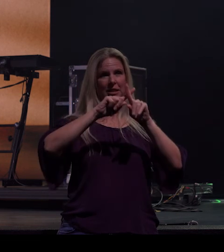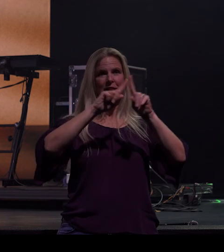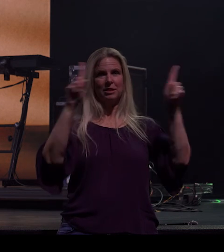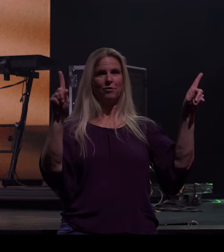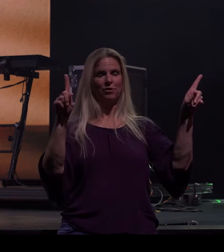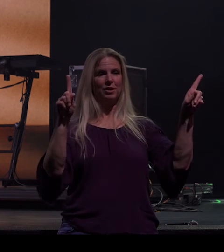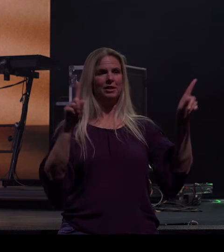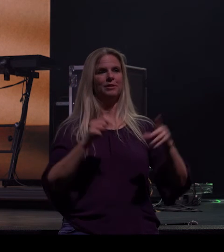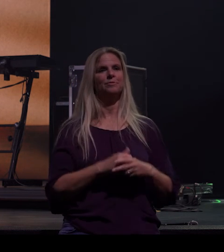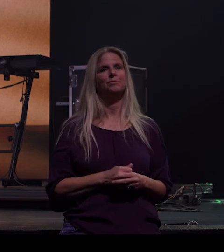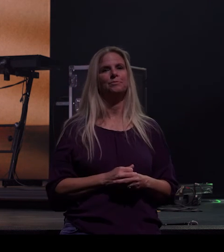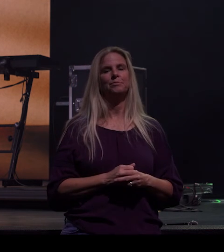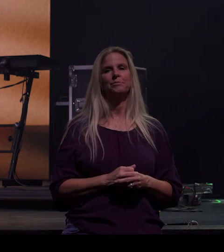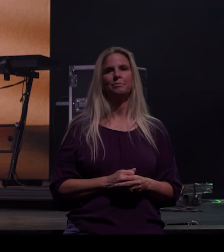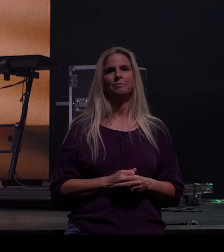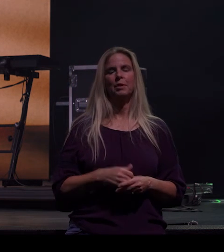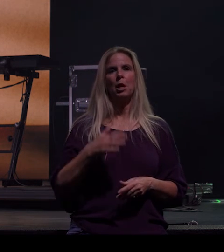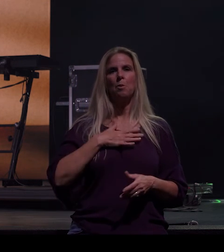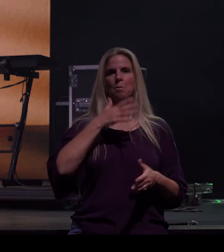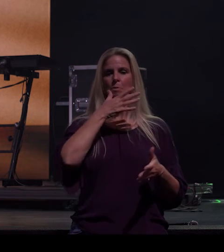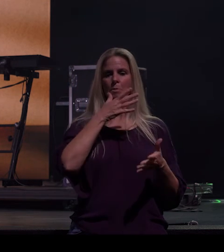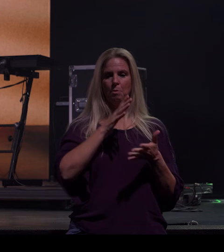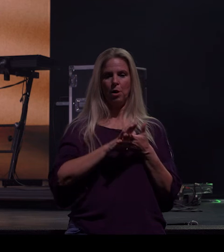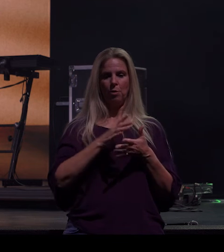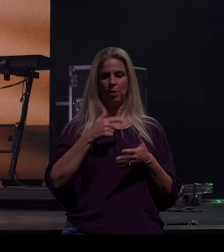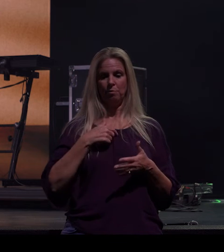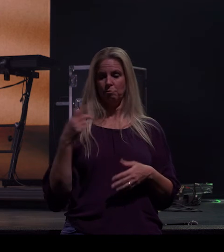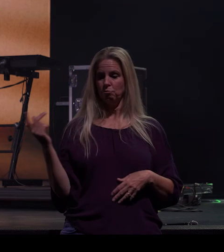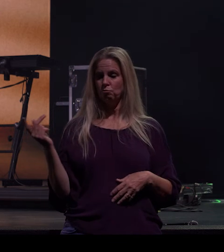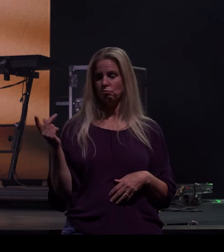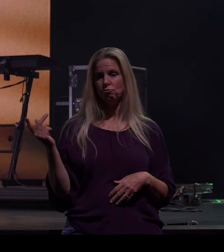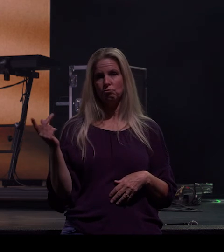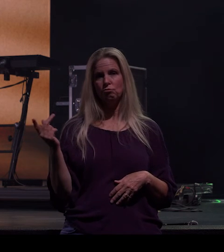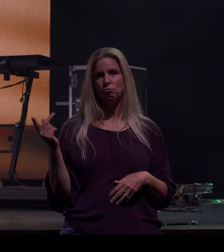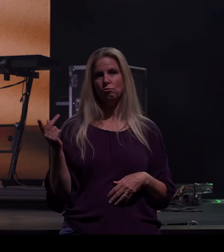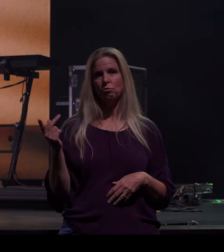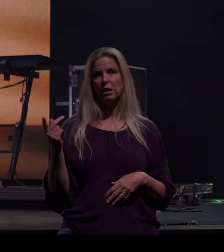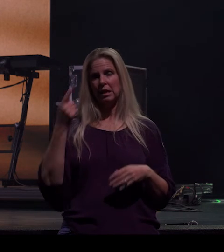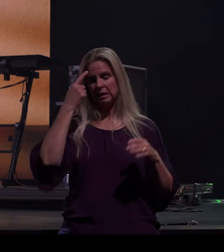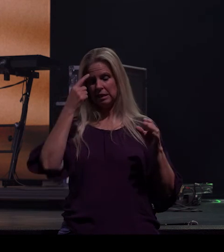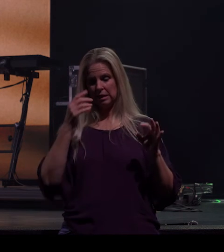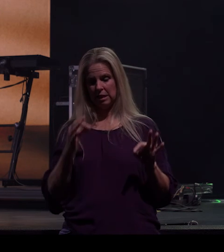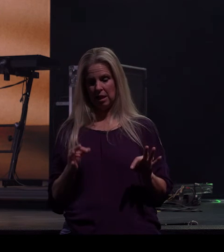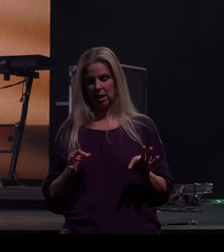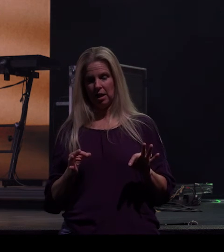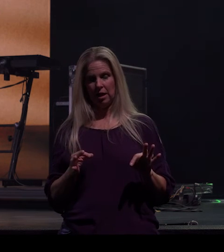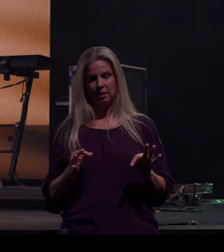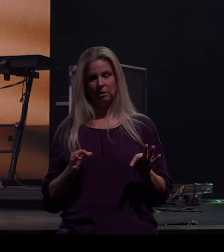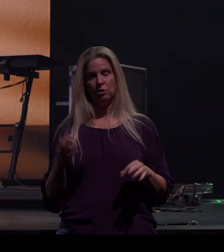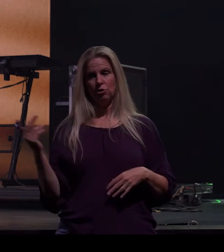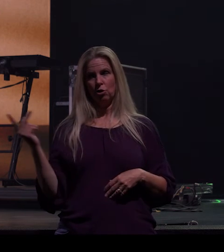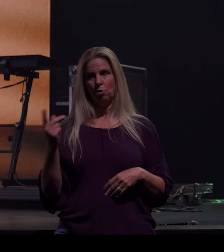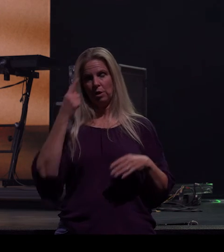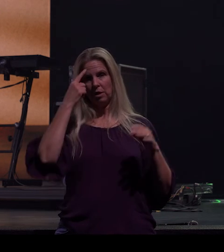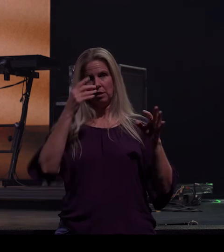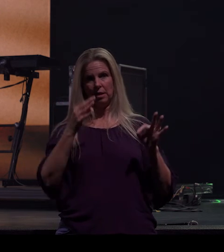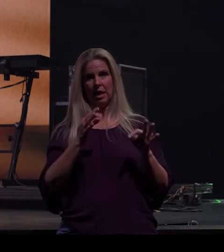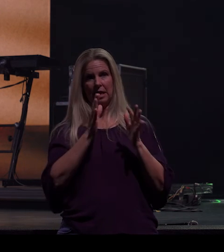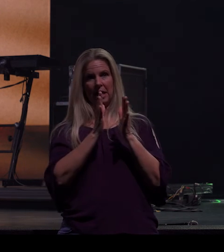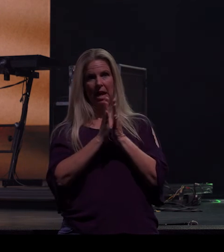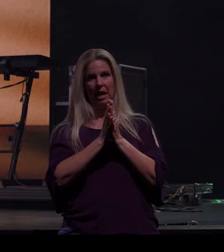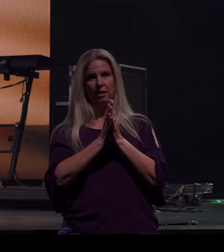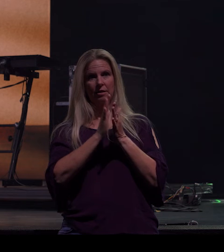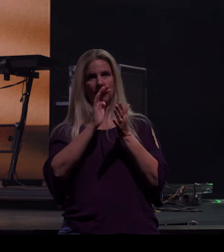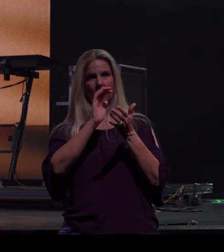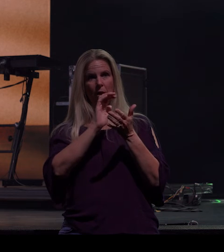just very personally in our personal life, we kind of had a big decision to make. And in making that decision, we decided to ask a married couple that's ahead